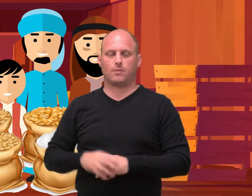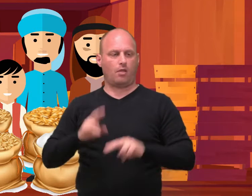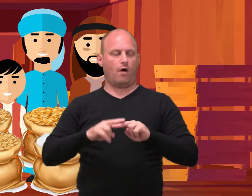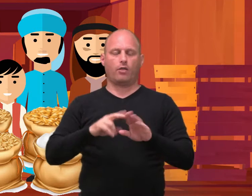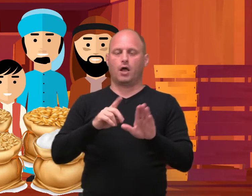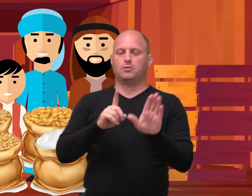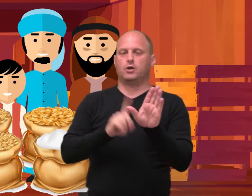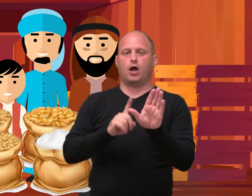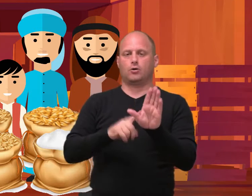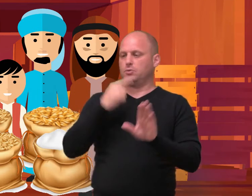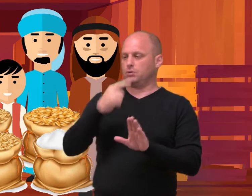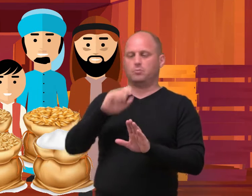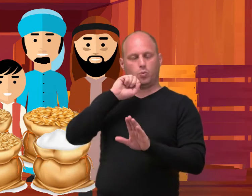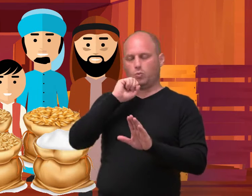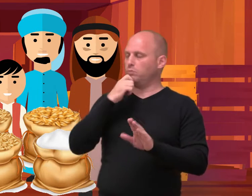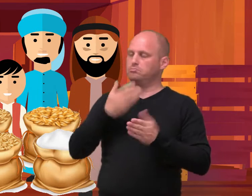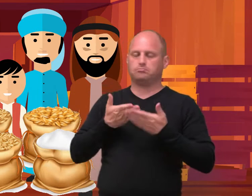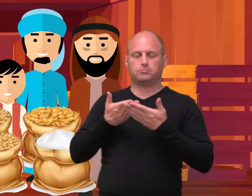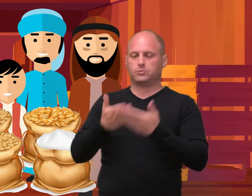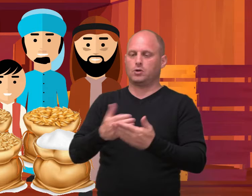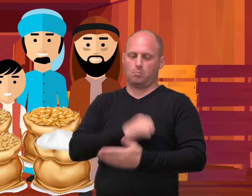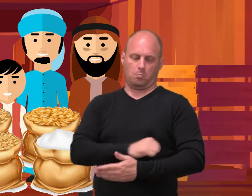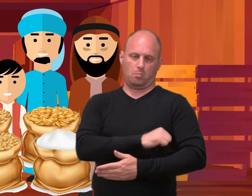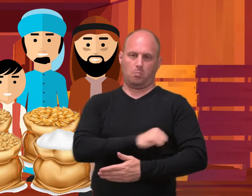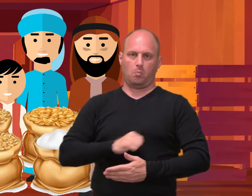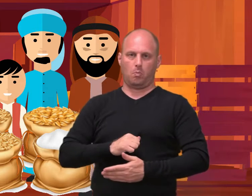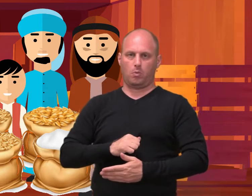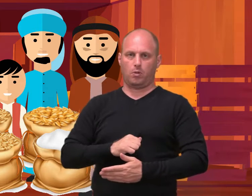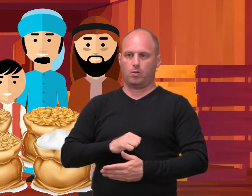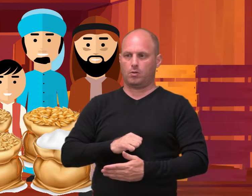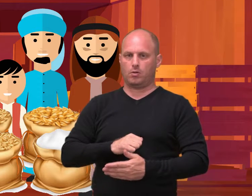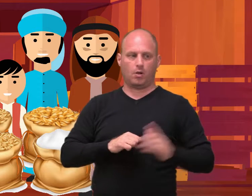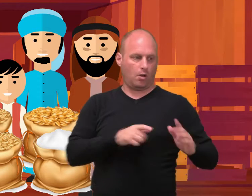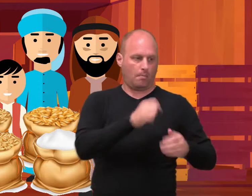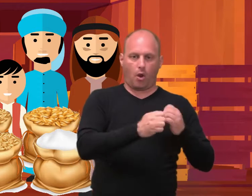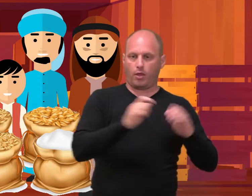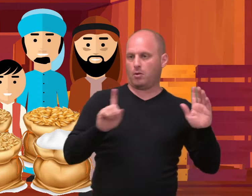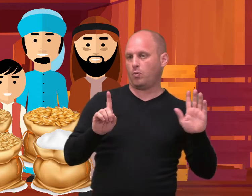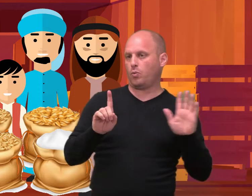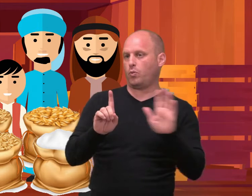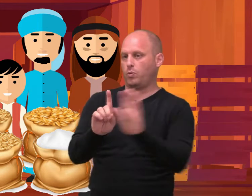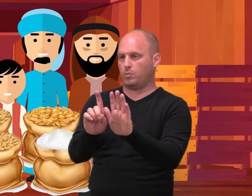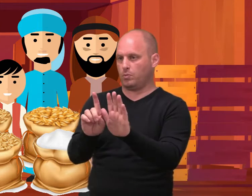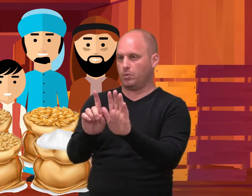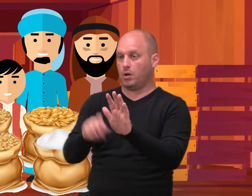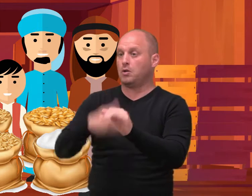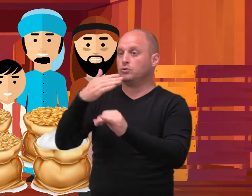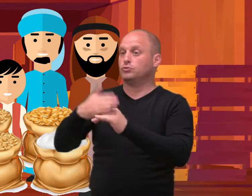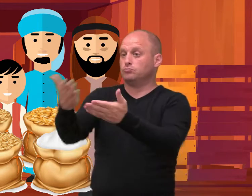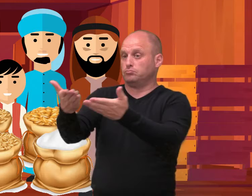you until you swear a solemn oath to me in Allah's name that you will bring him back to me unless